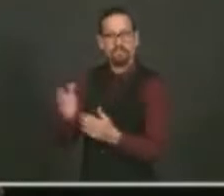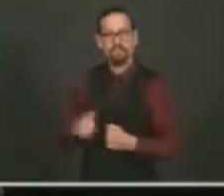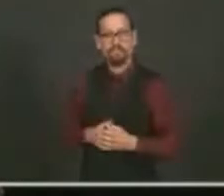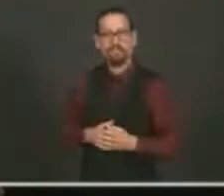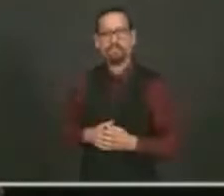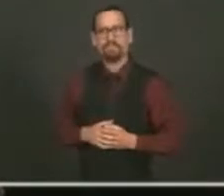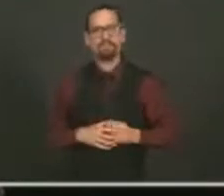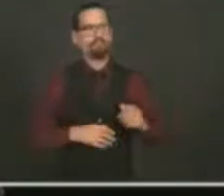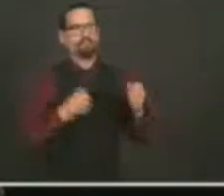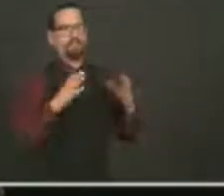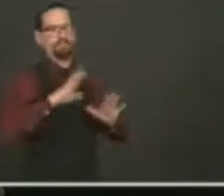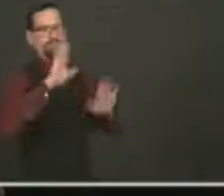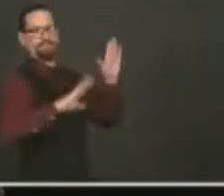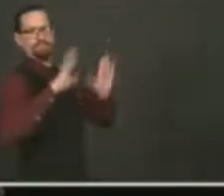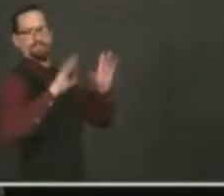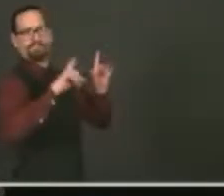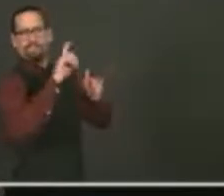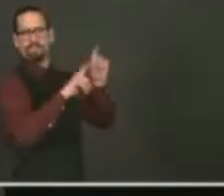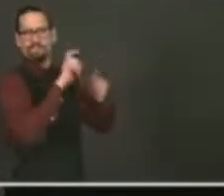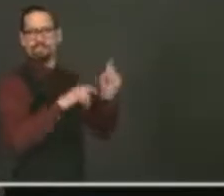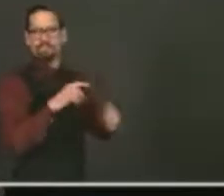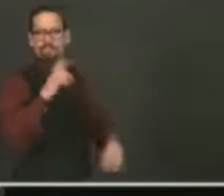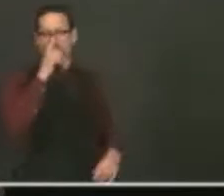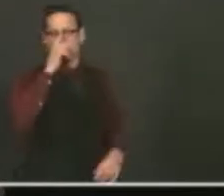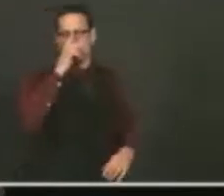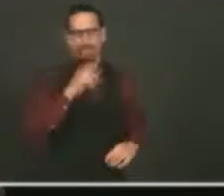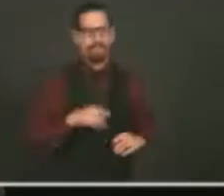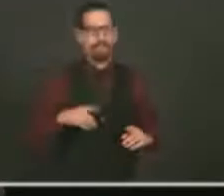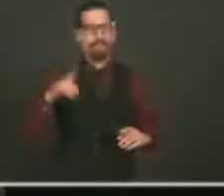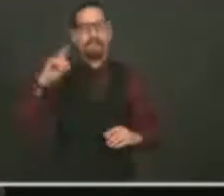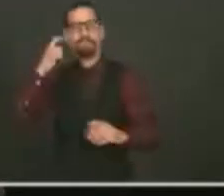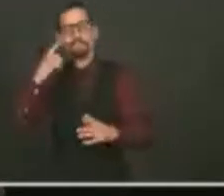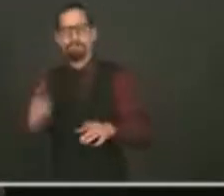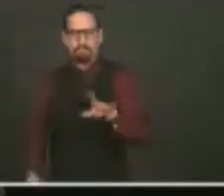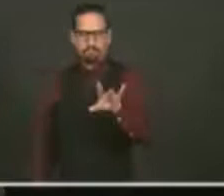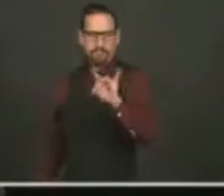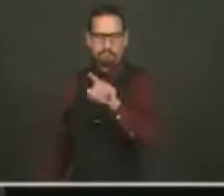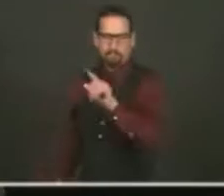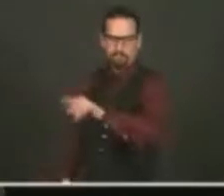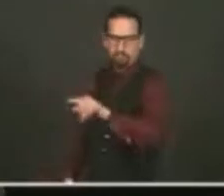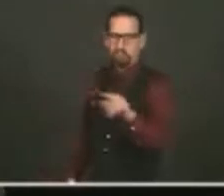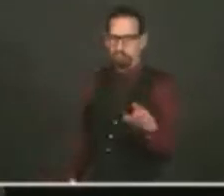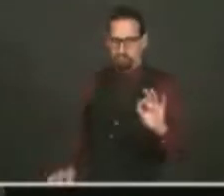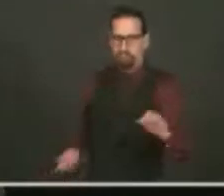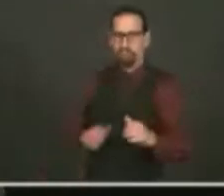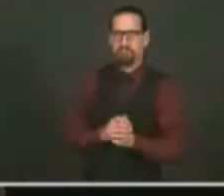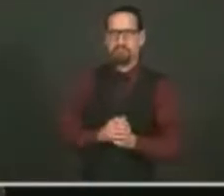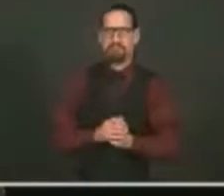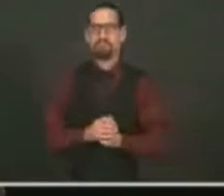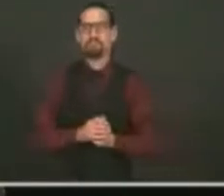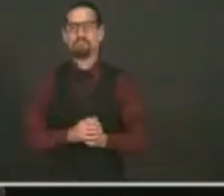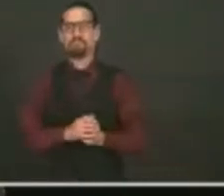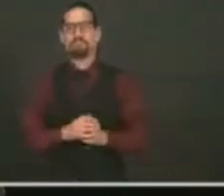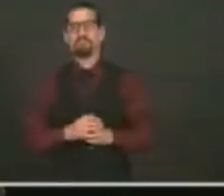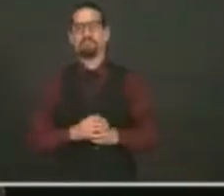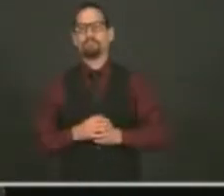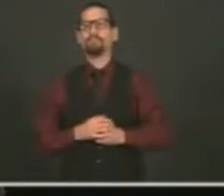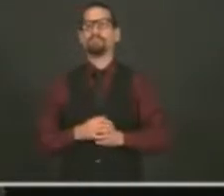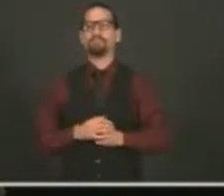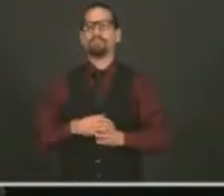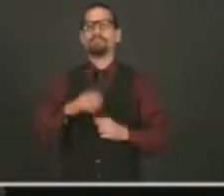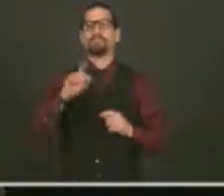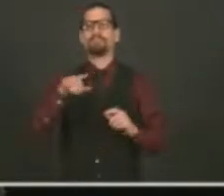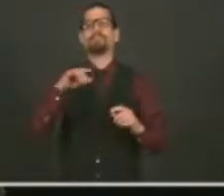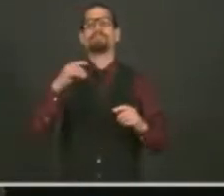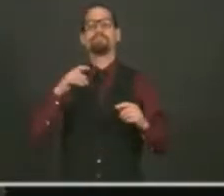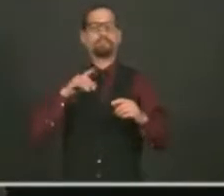sorry. I'm familiar with her work. The piece was great, and yet the answer is yes, it